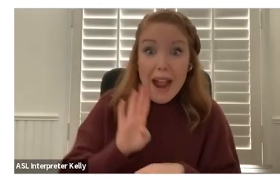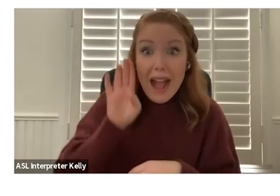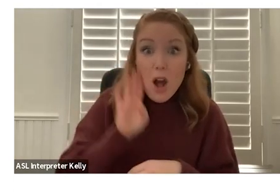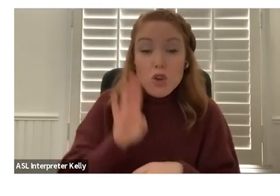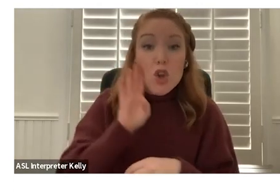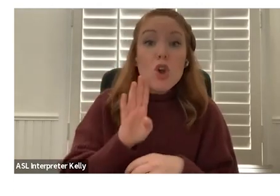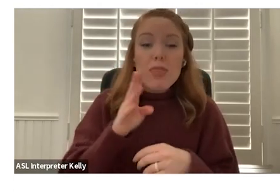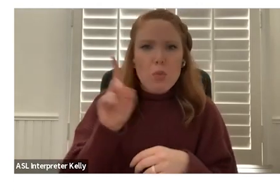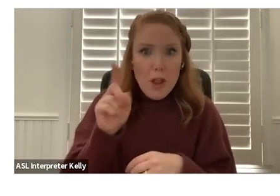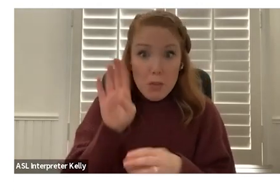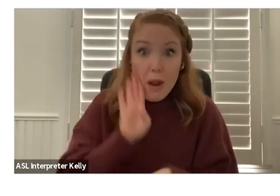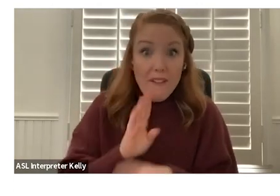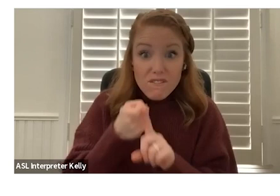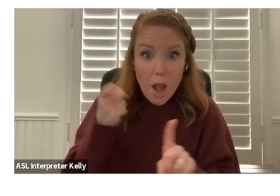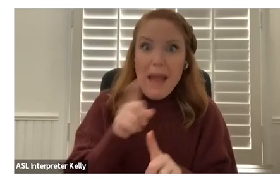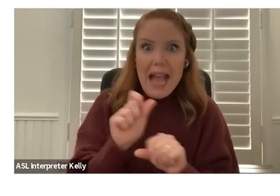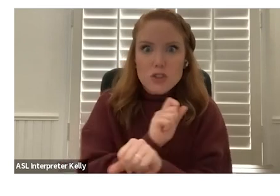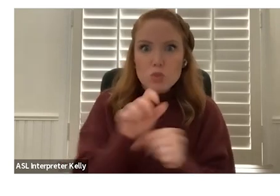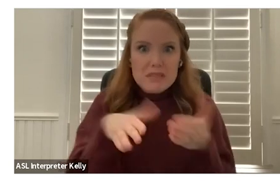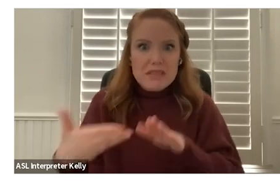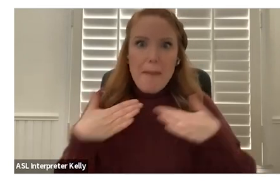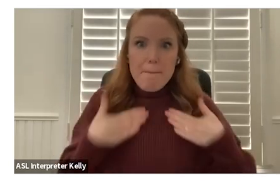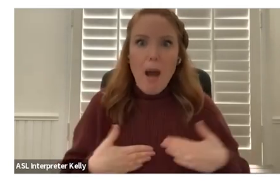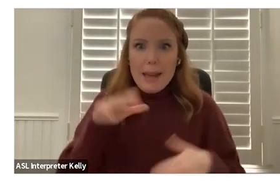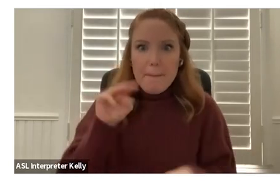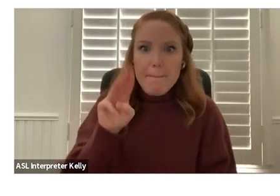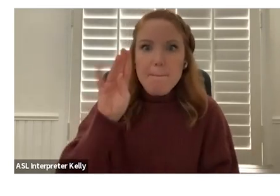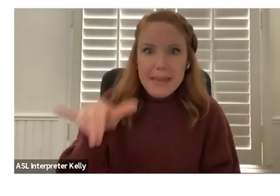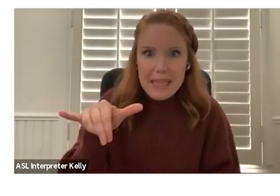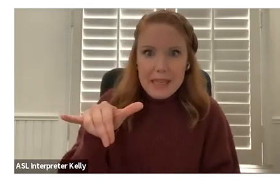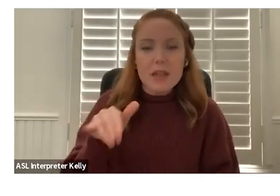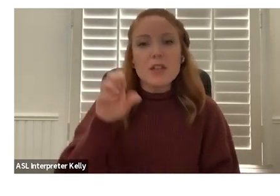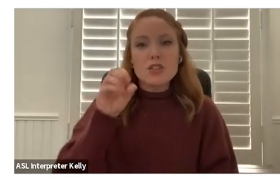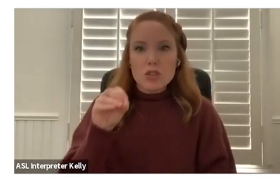or tea or spices or rice,